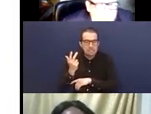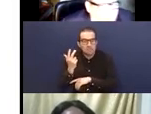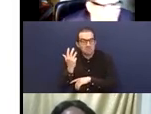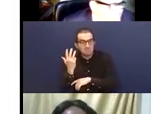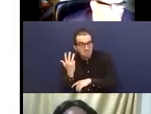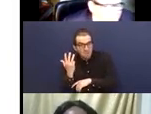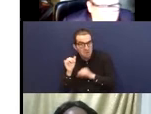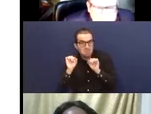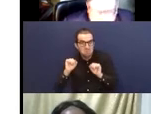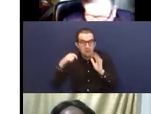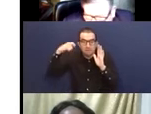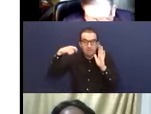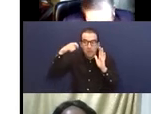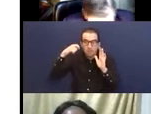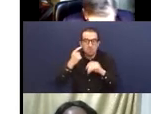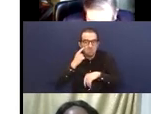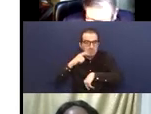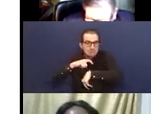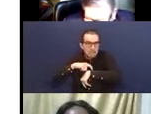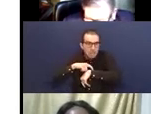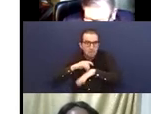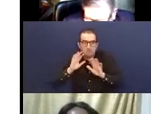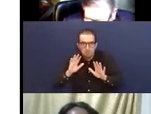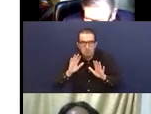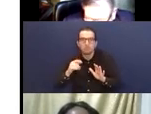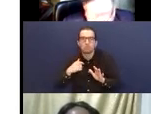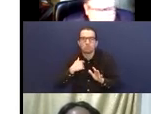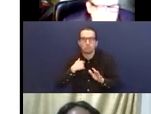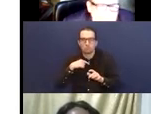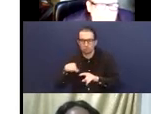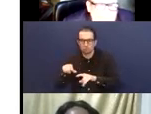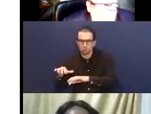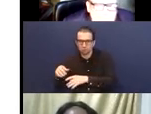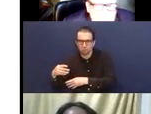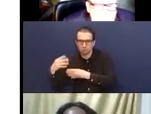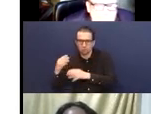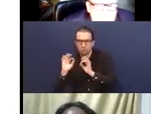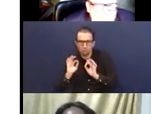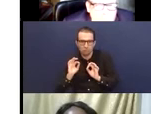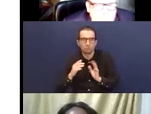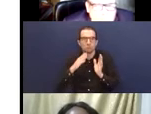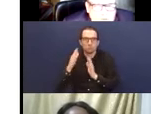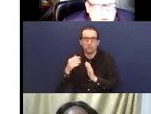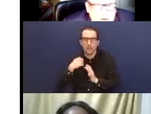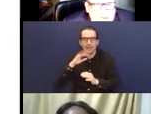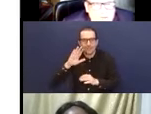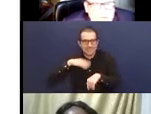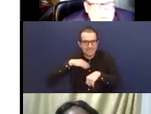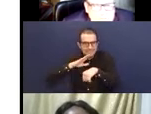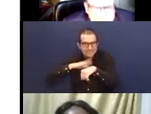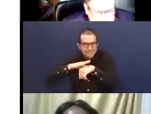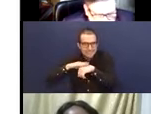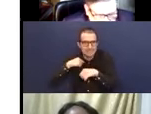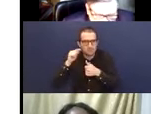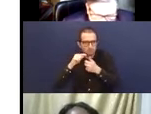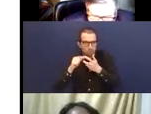And hello, everybody, and welcome to this module on disability and data, which is very important